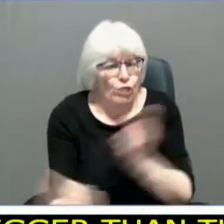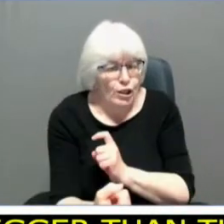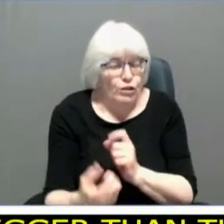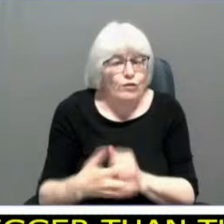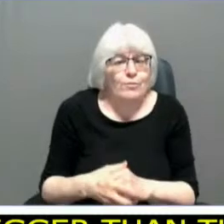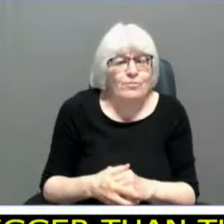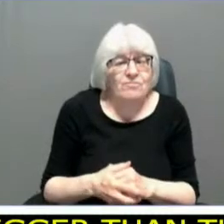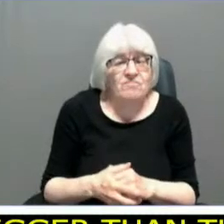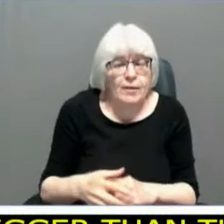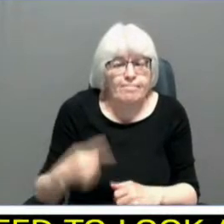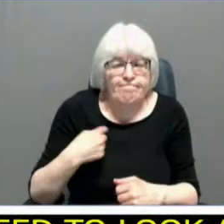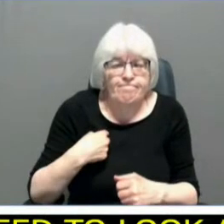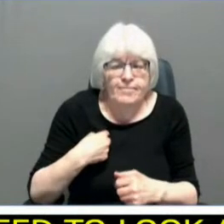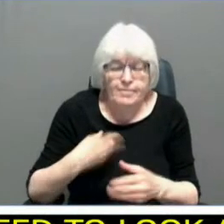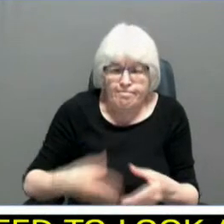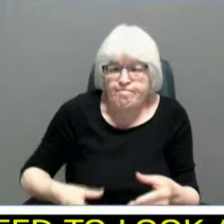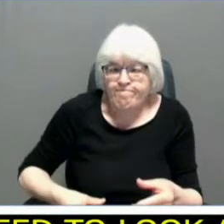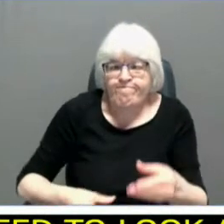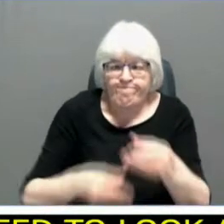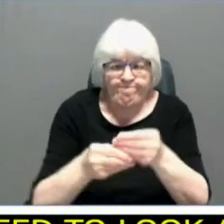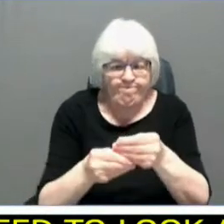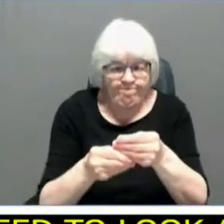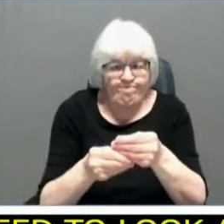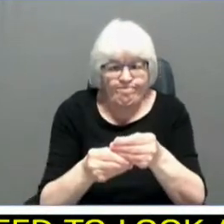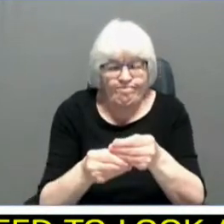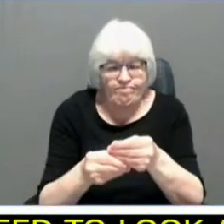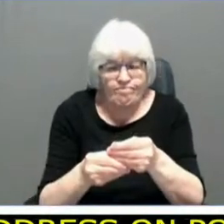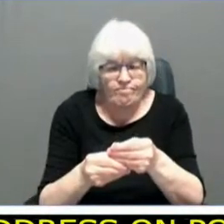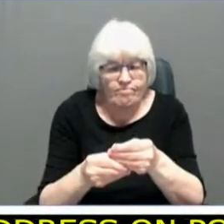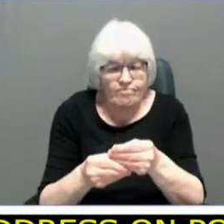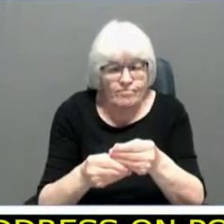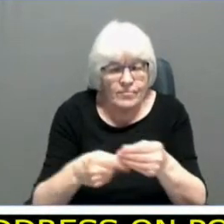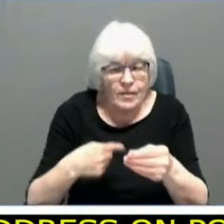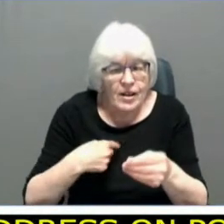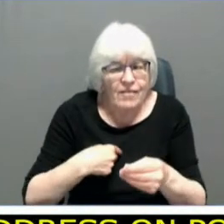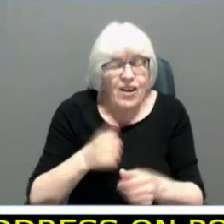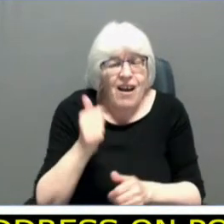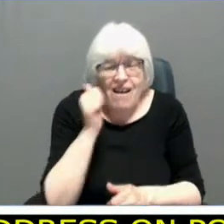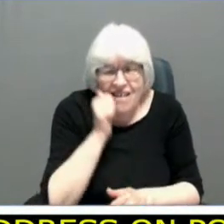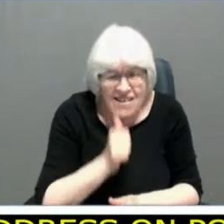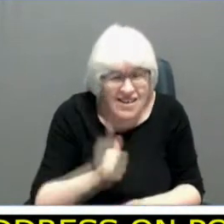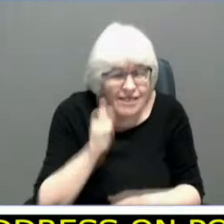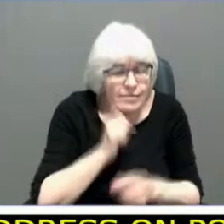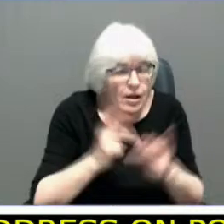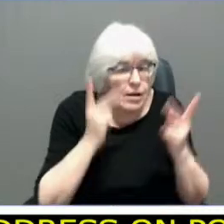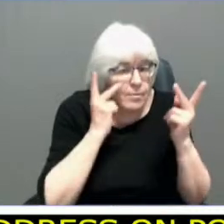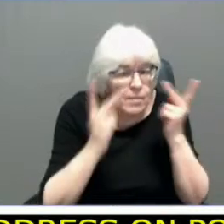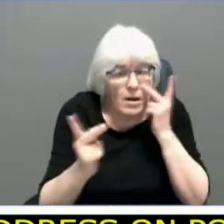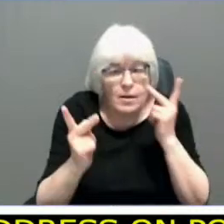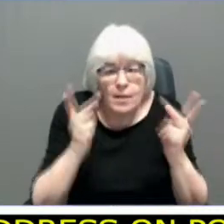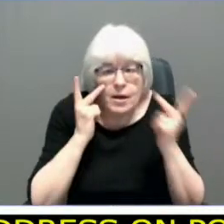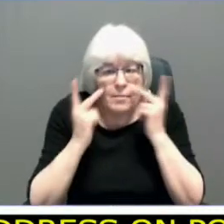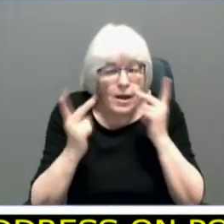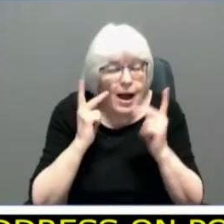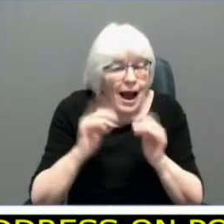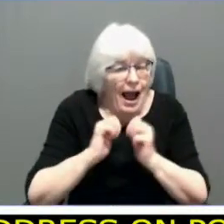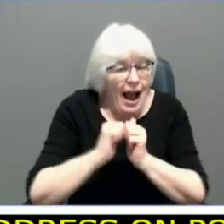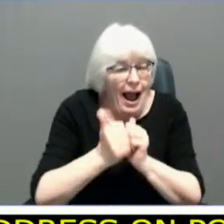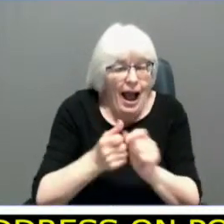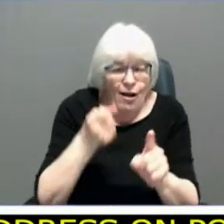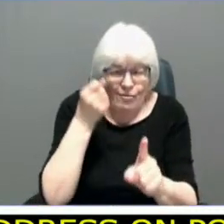that we're all dealing with each and every day. We see the impacts on families, on business, on